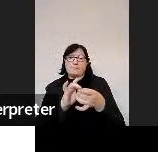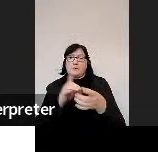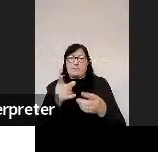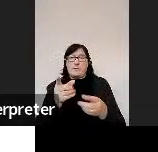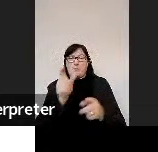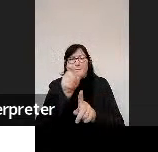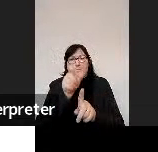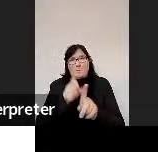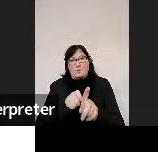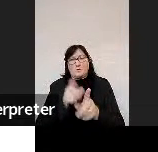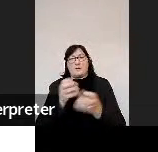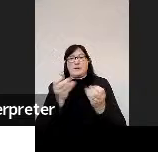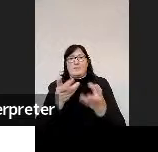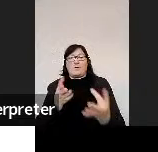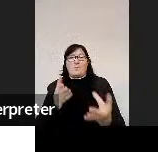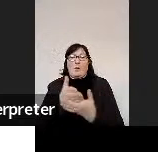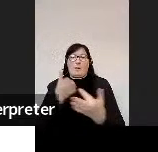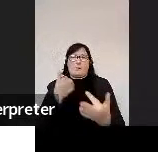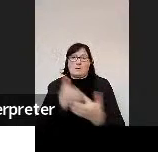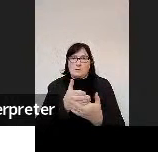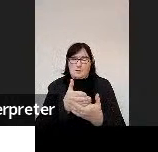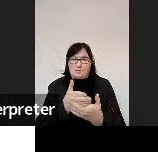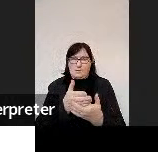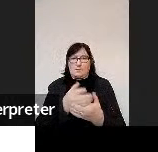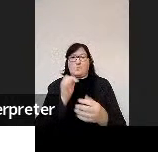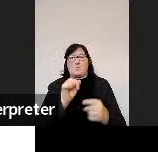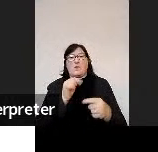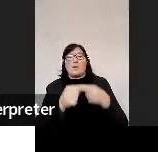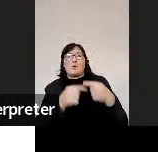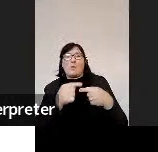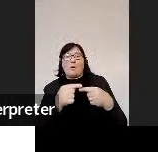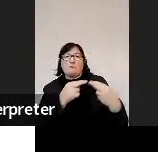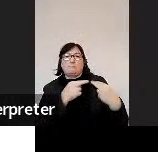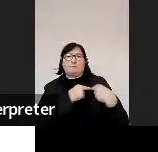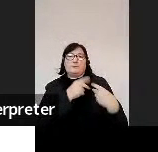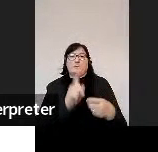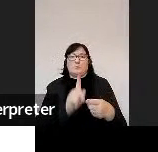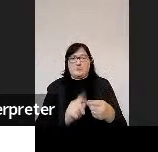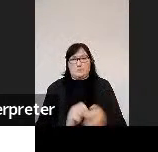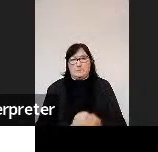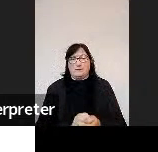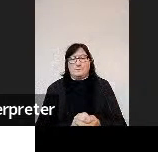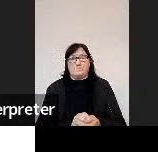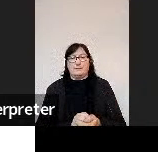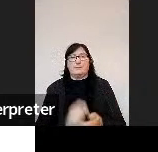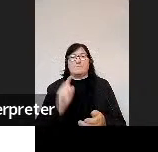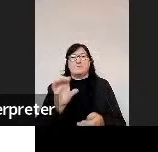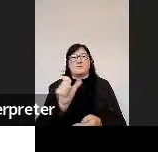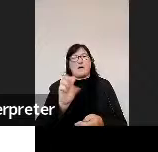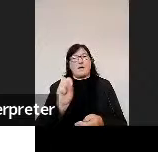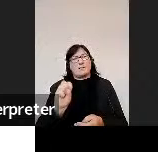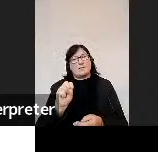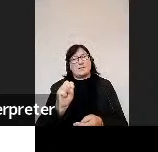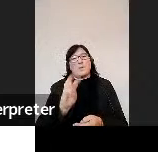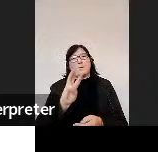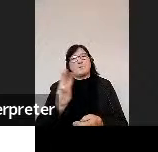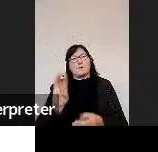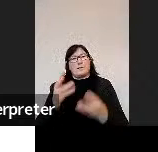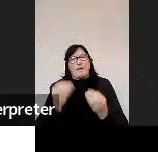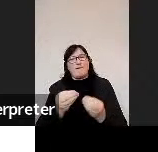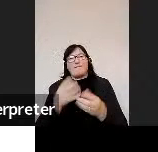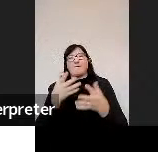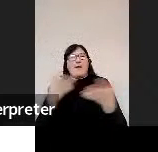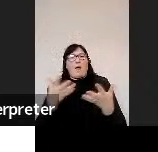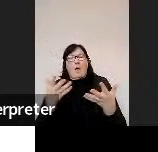the relevant roles. There's more information on SARS website in terms of doing this. There's a